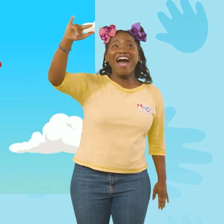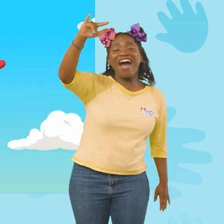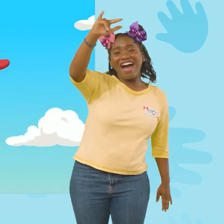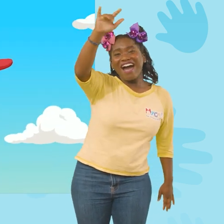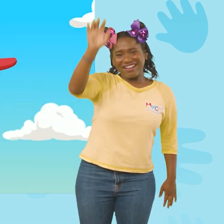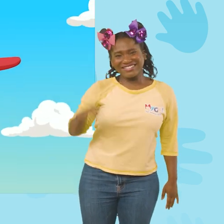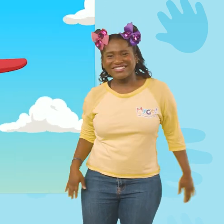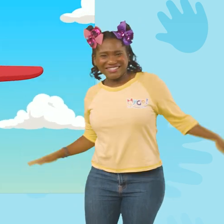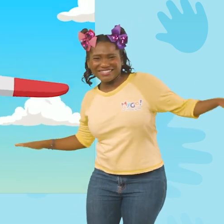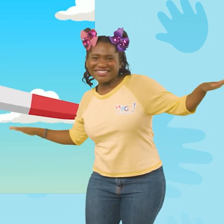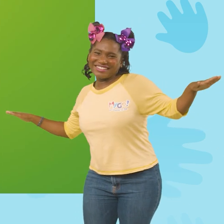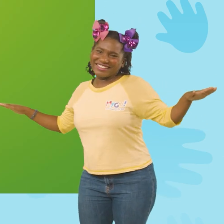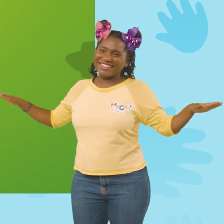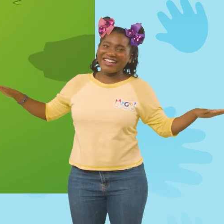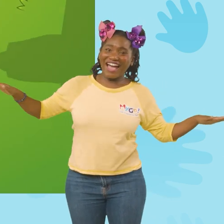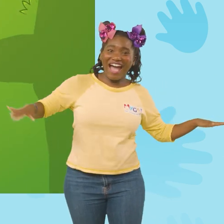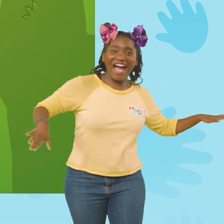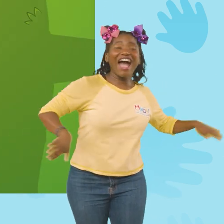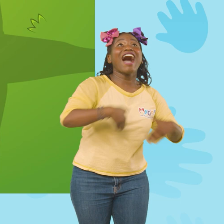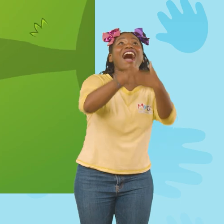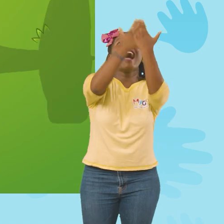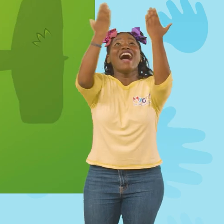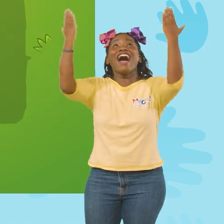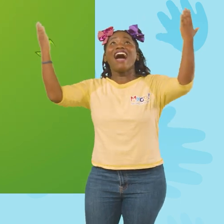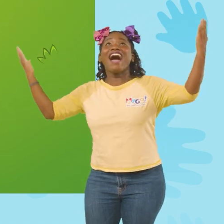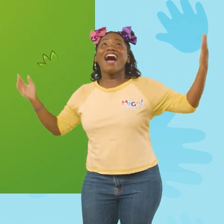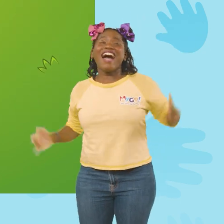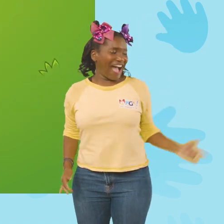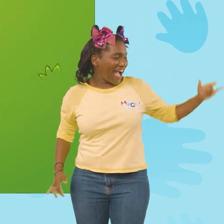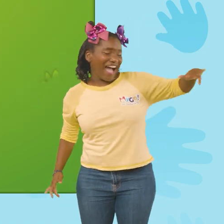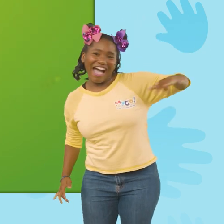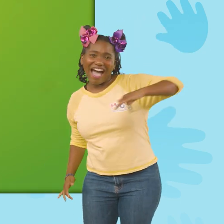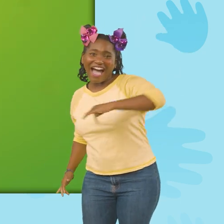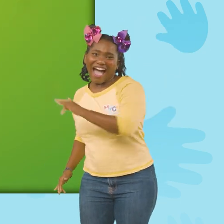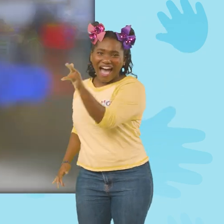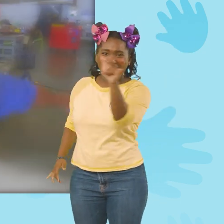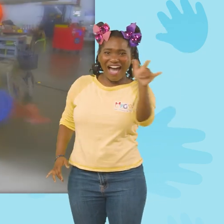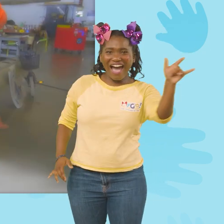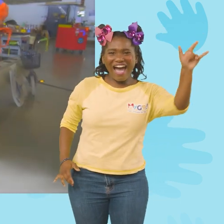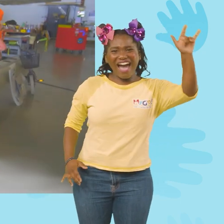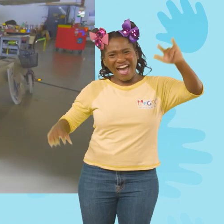high on the airplane in the sky. We're going to fly.